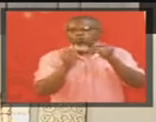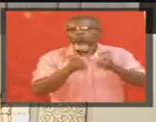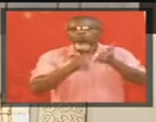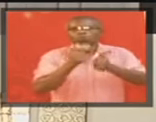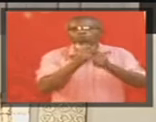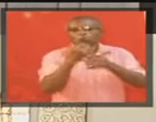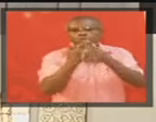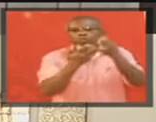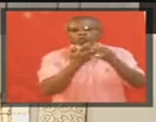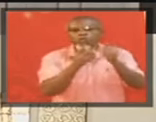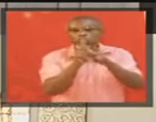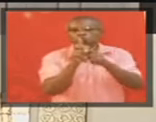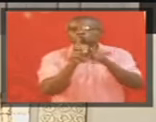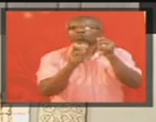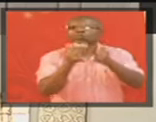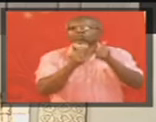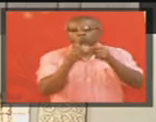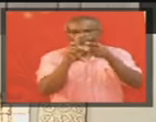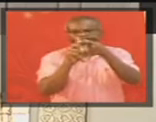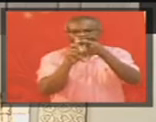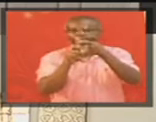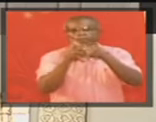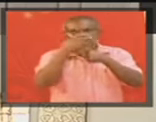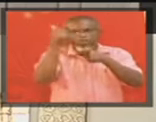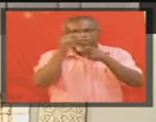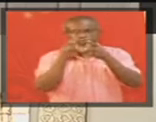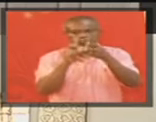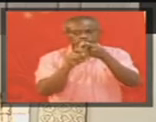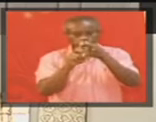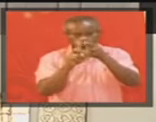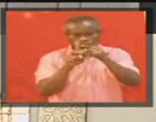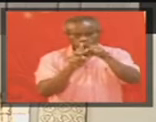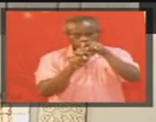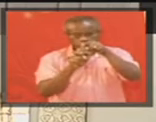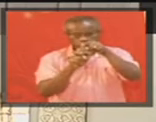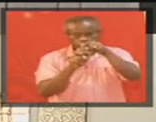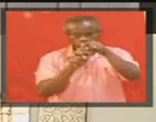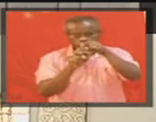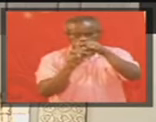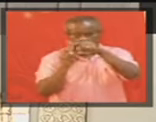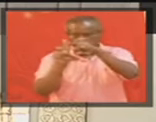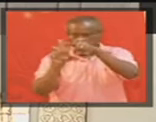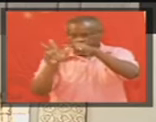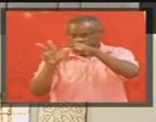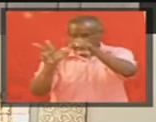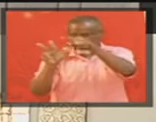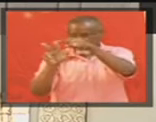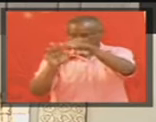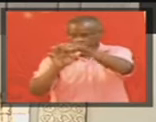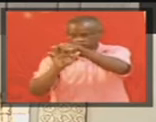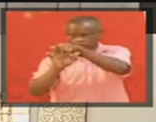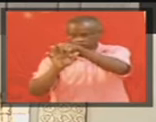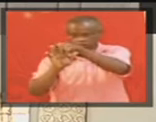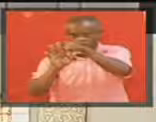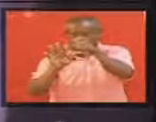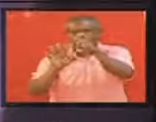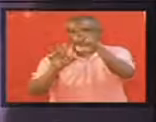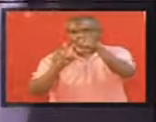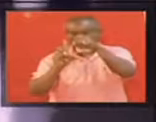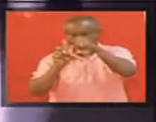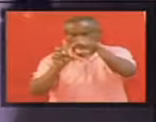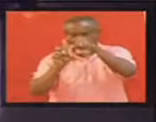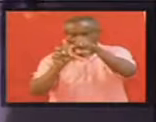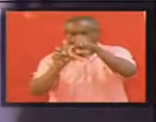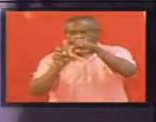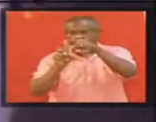you can use any finger, but preferably your index finger. If for some reason you can't do that, middle finger or ring finger, it's just